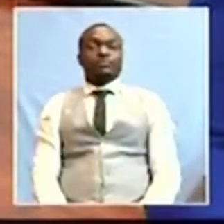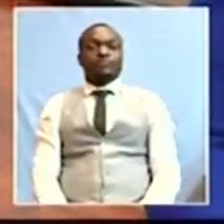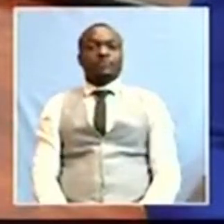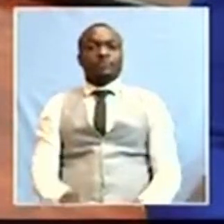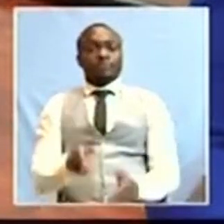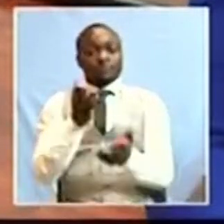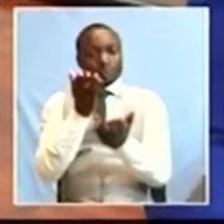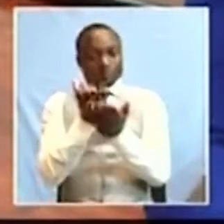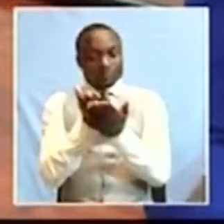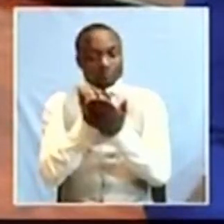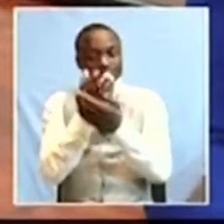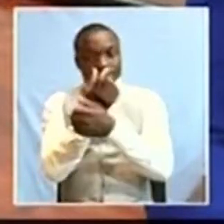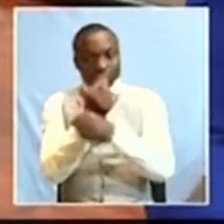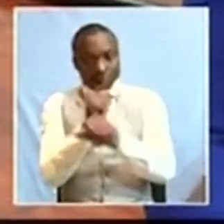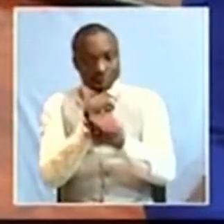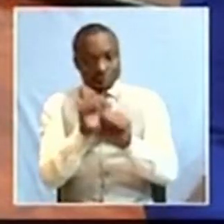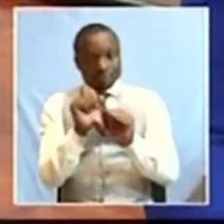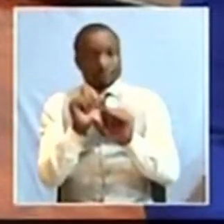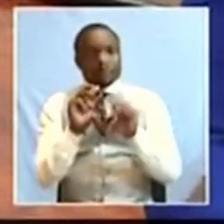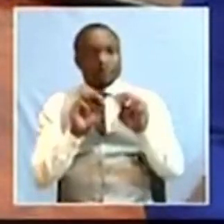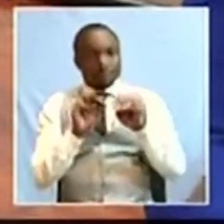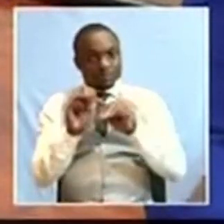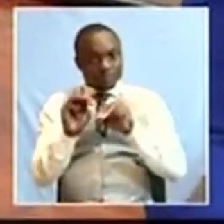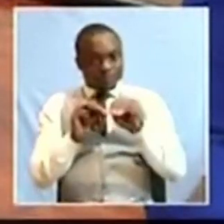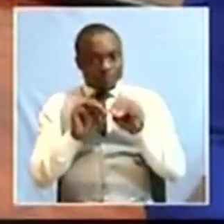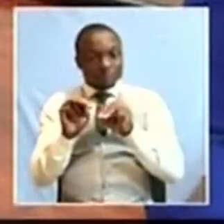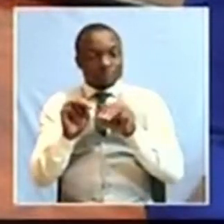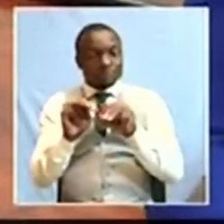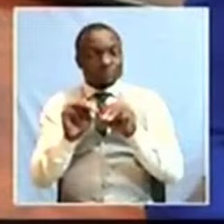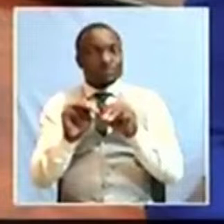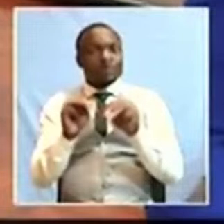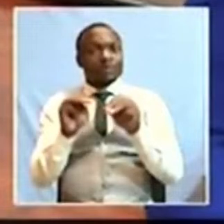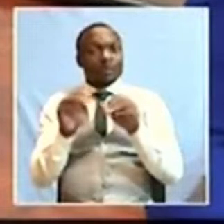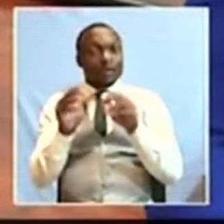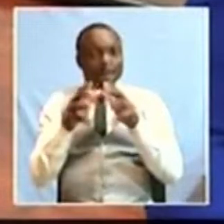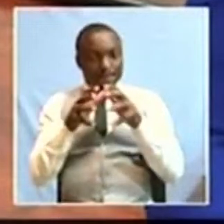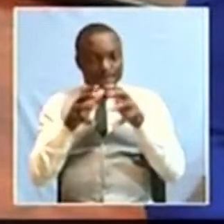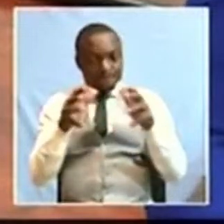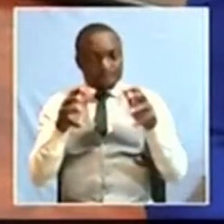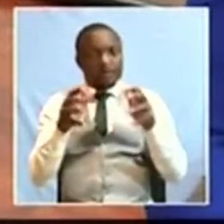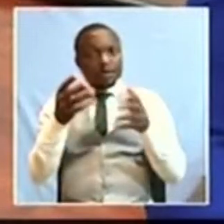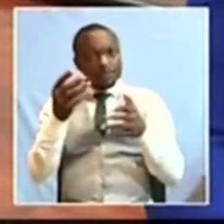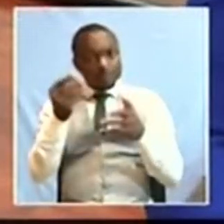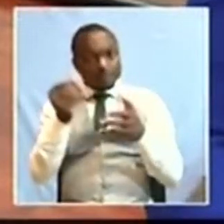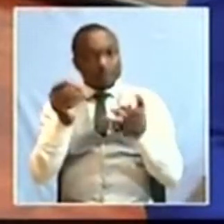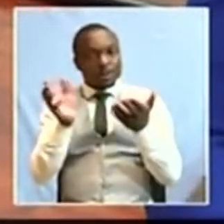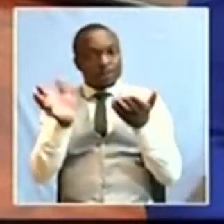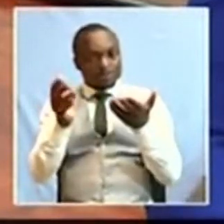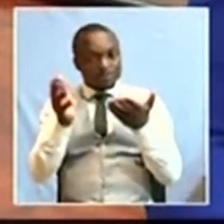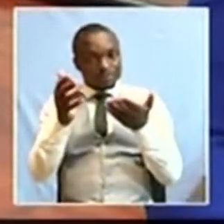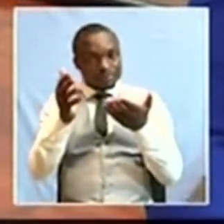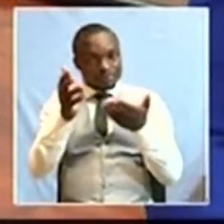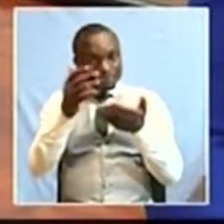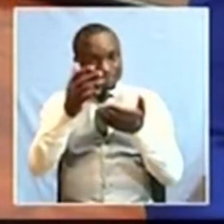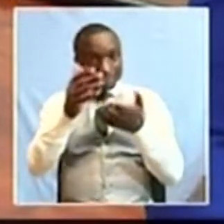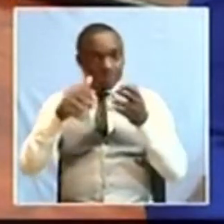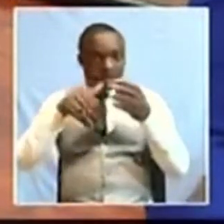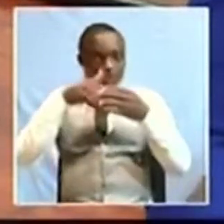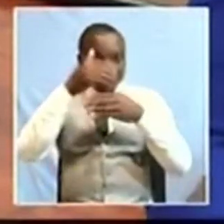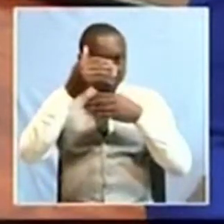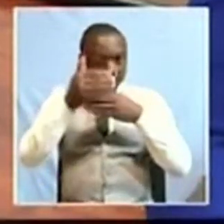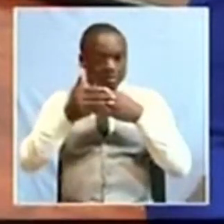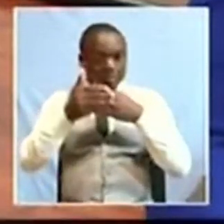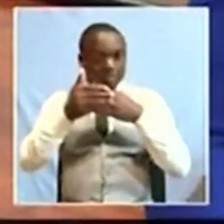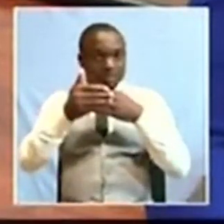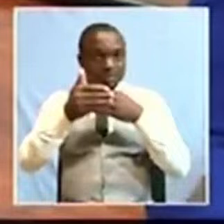Remedial measures. Management has broadened its revenue base outside the